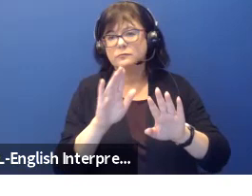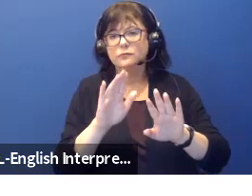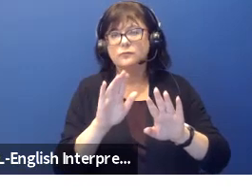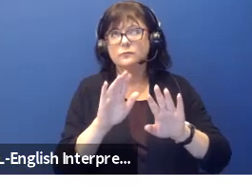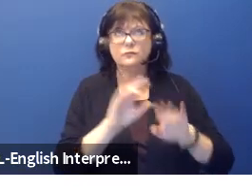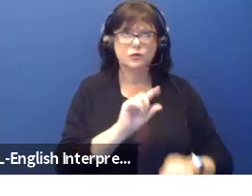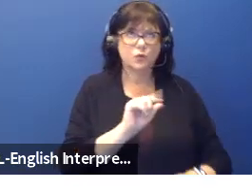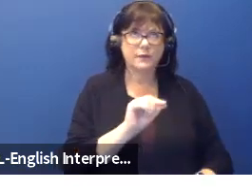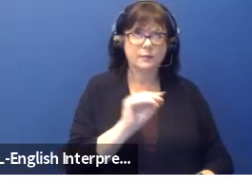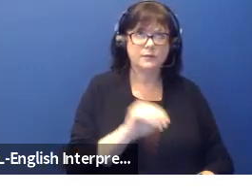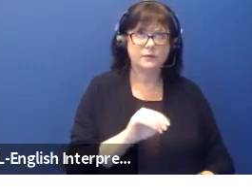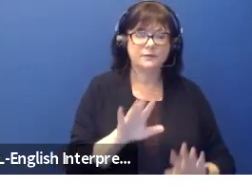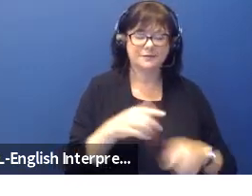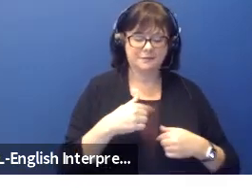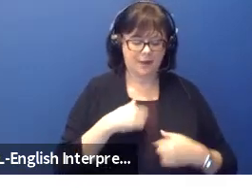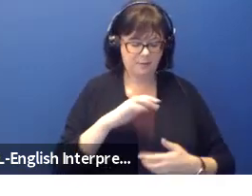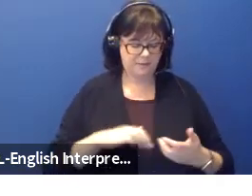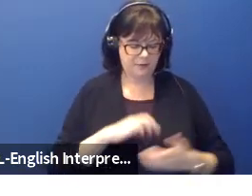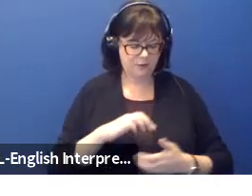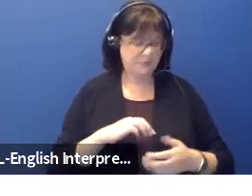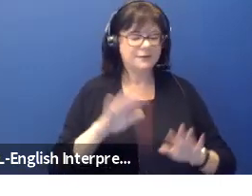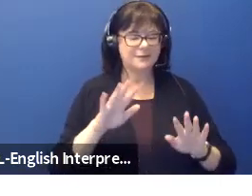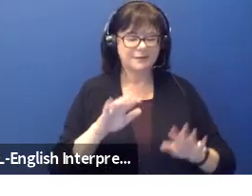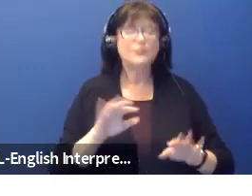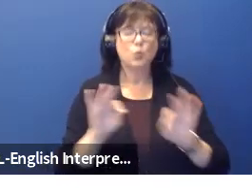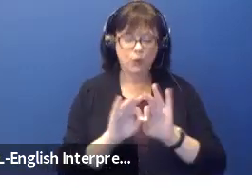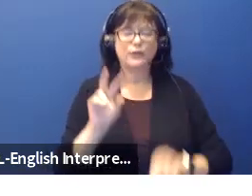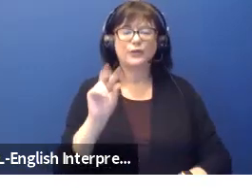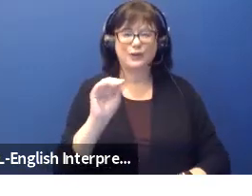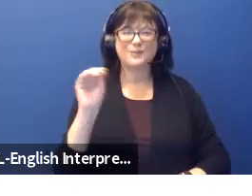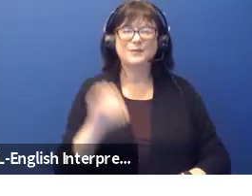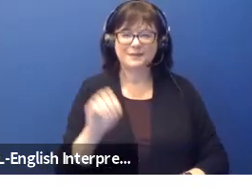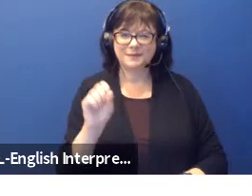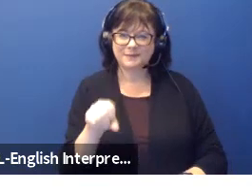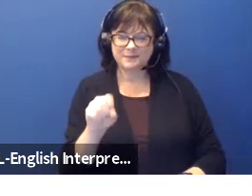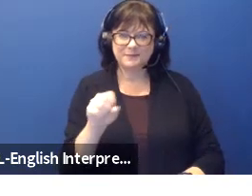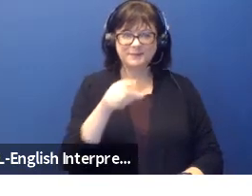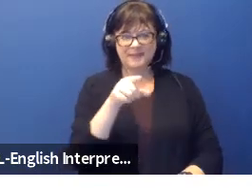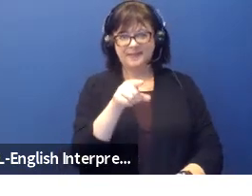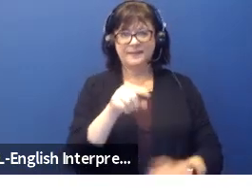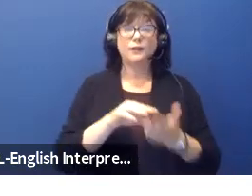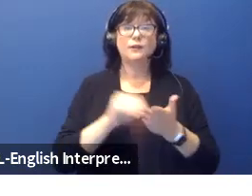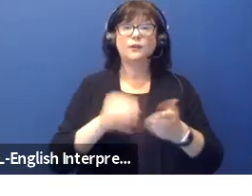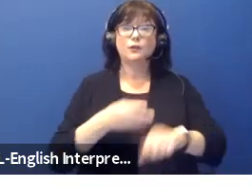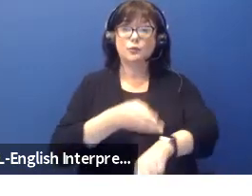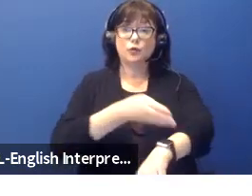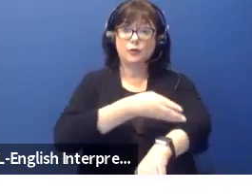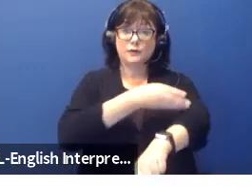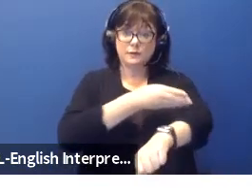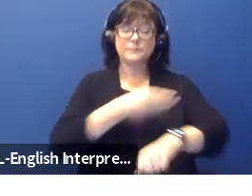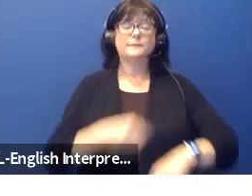30%. Sorry, I'm getting confused on my own percentages here. It's an interesting measure for a couple of